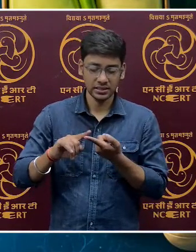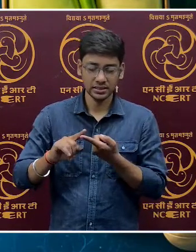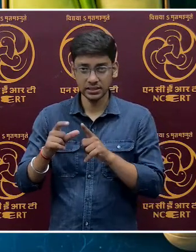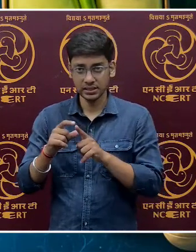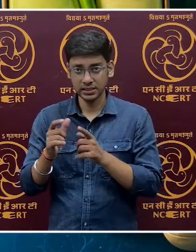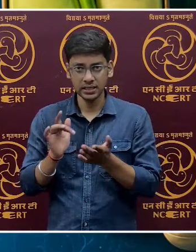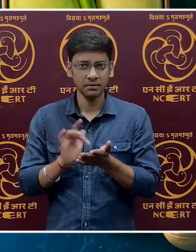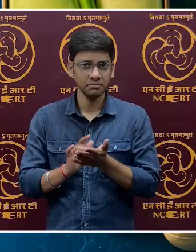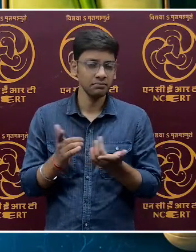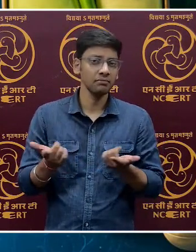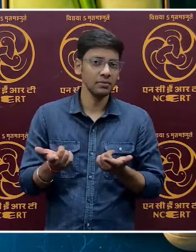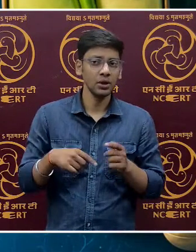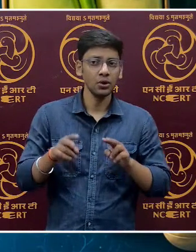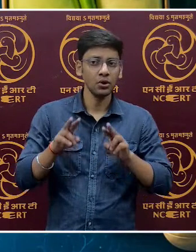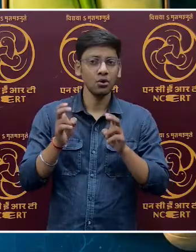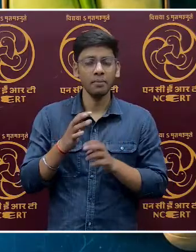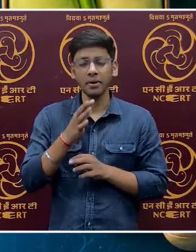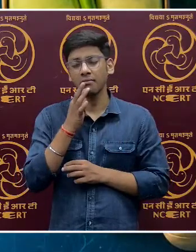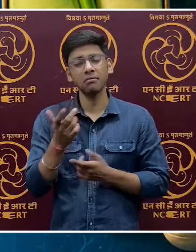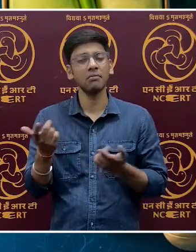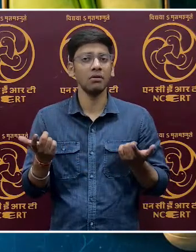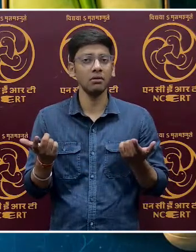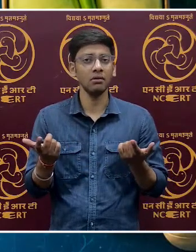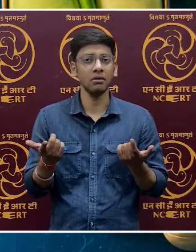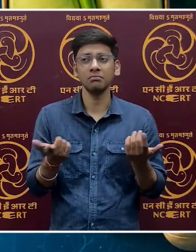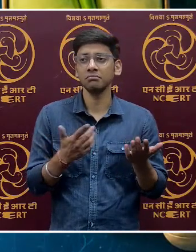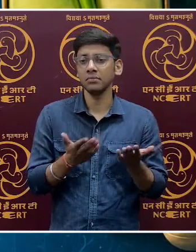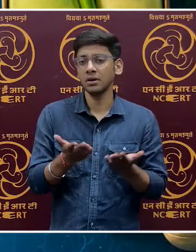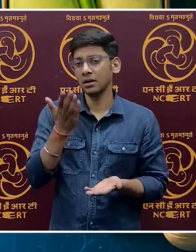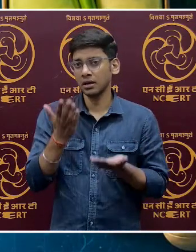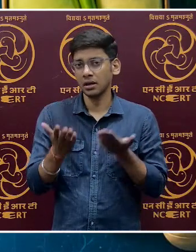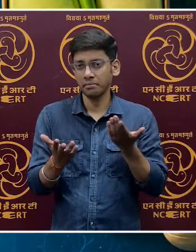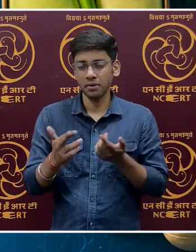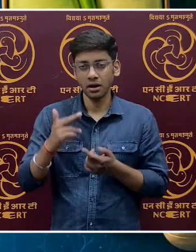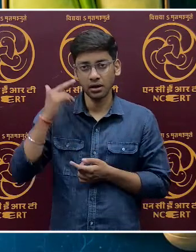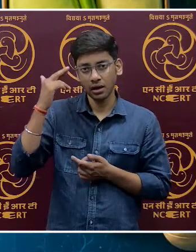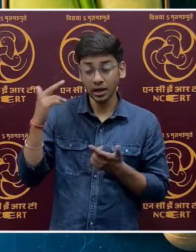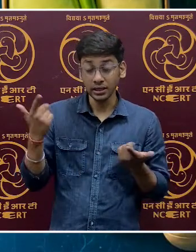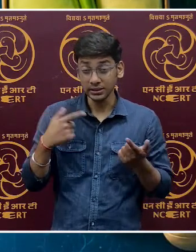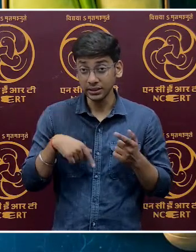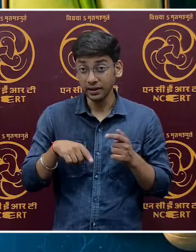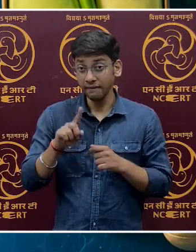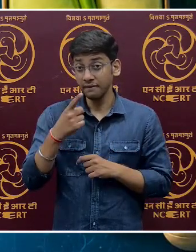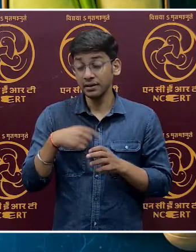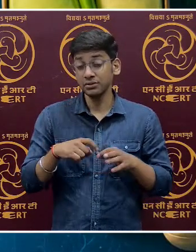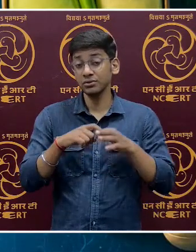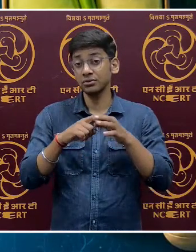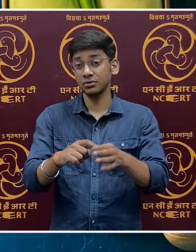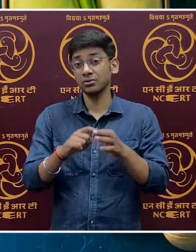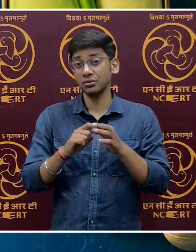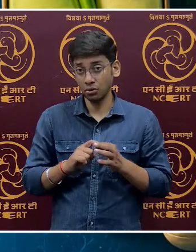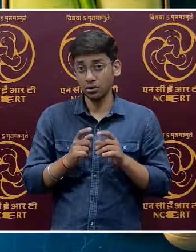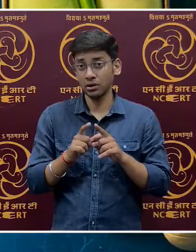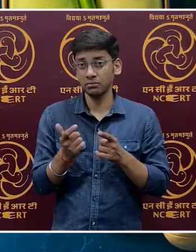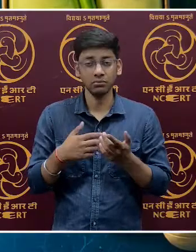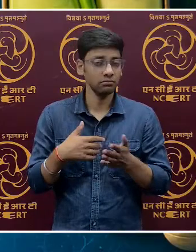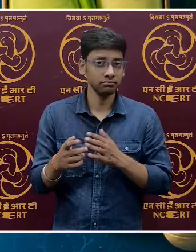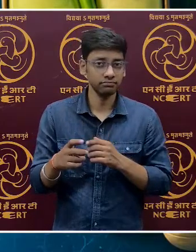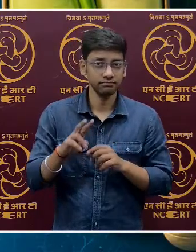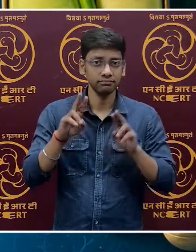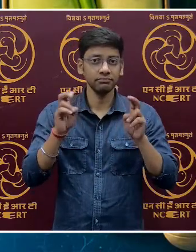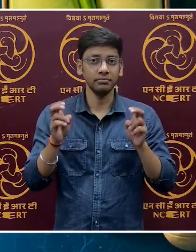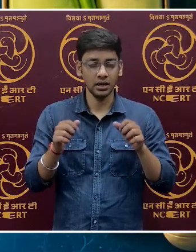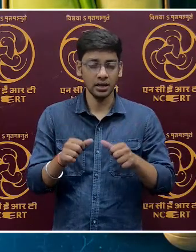why this topic is important, what could be the comparison. This is the first question we used to get whensoever we get any topic. So